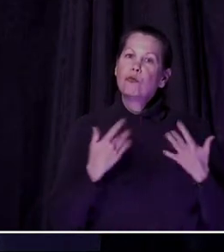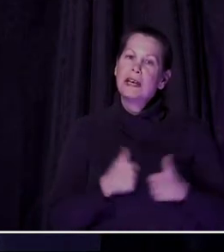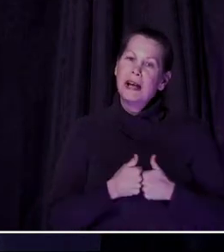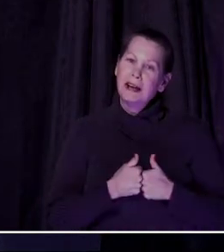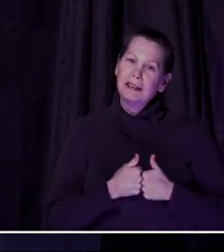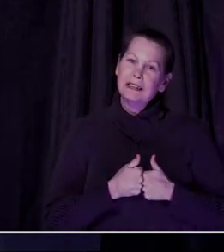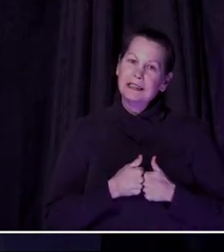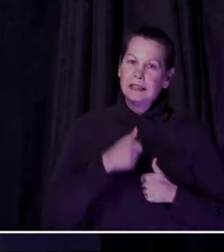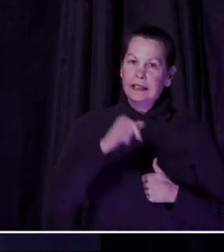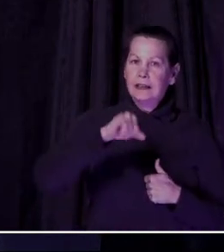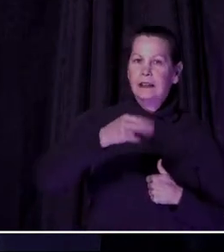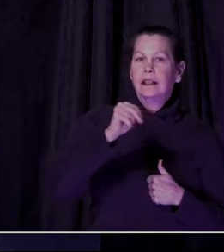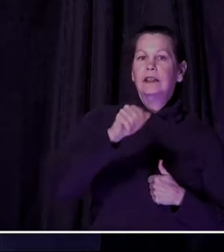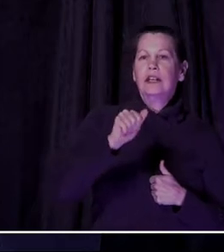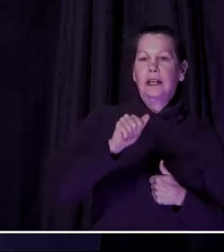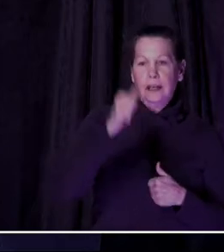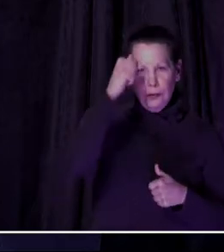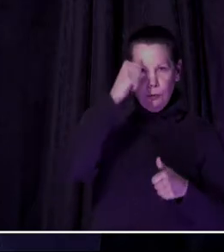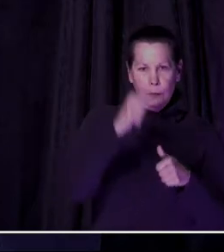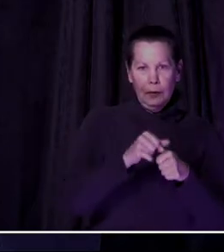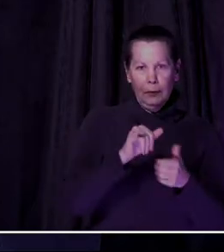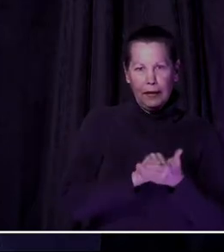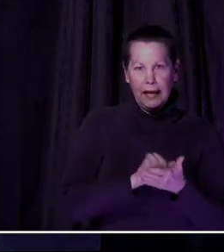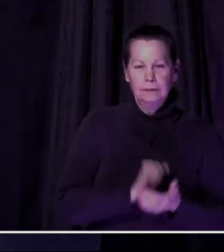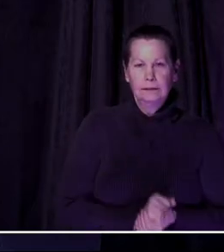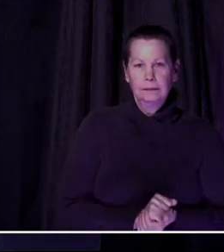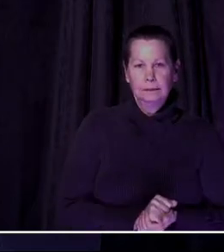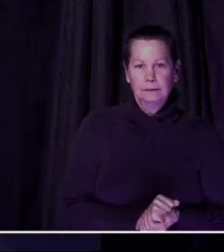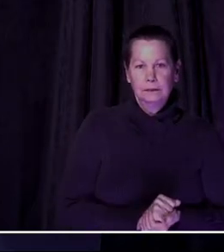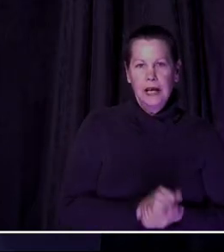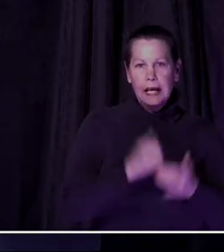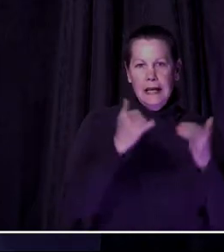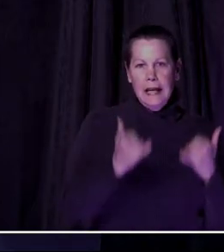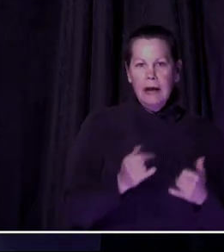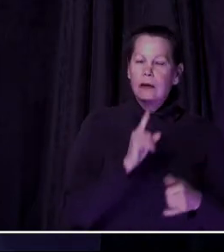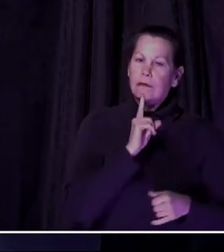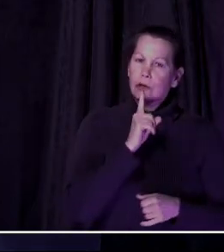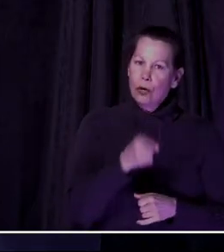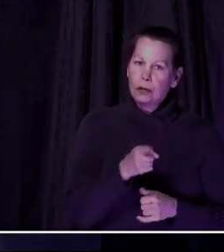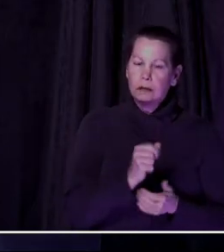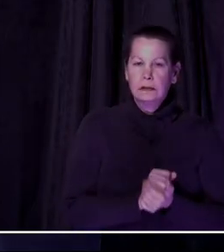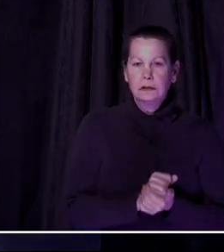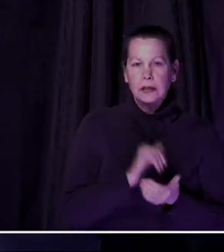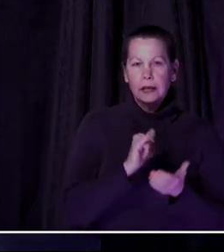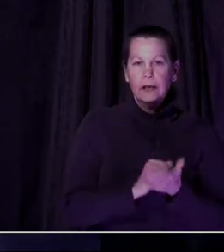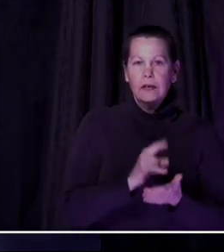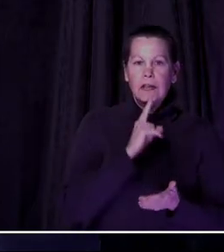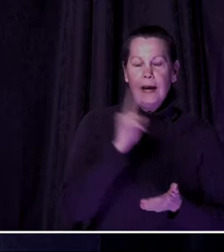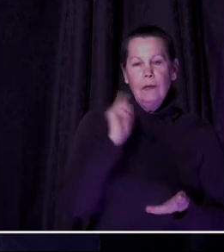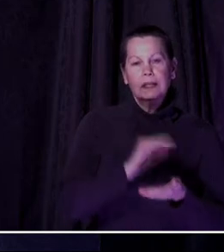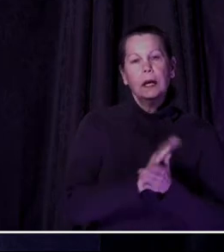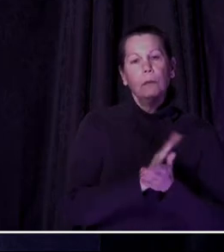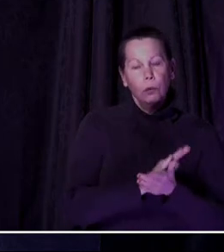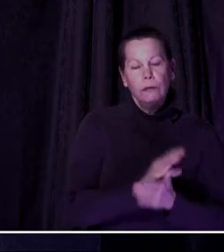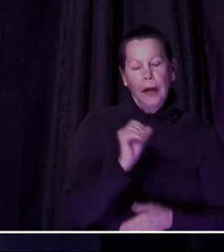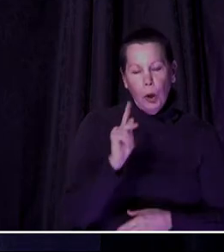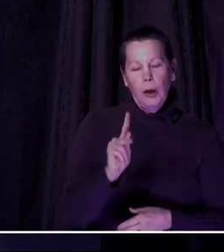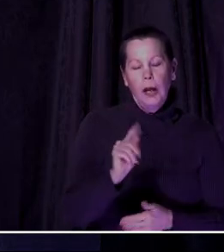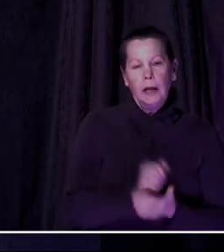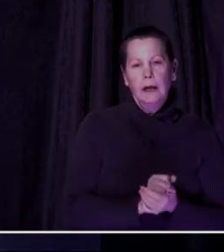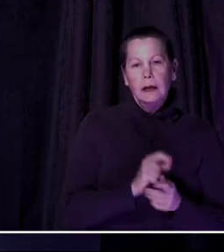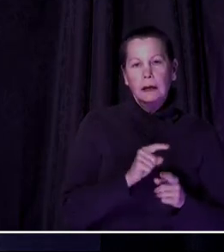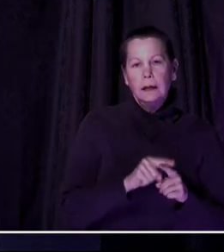Jenny. He married her. Now, of course, that was a movie, okay, the